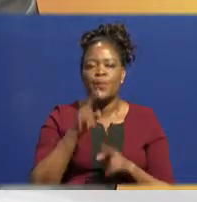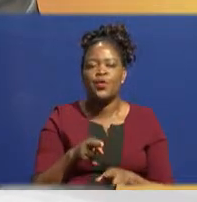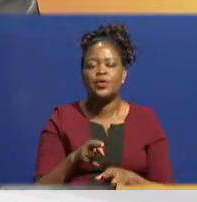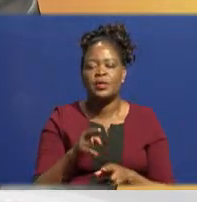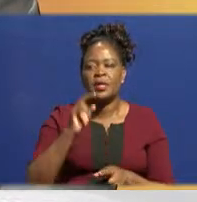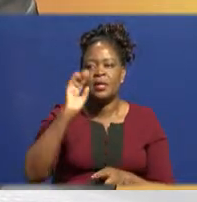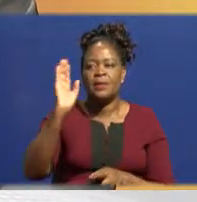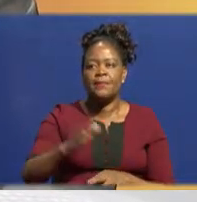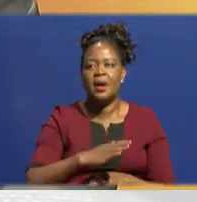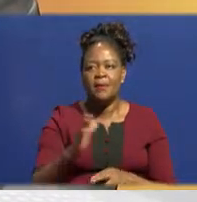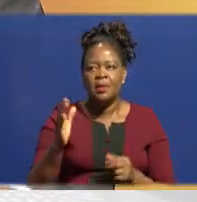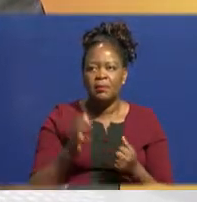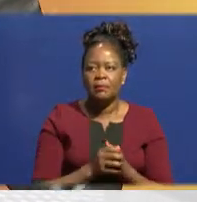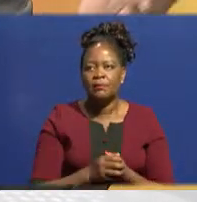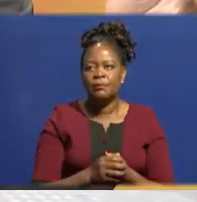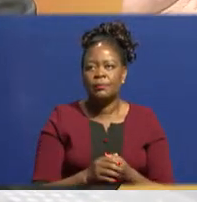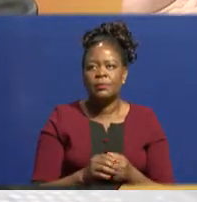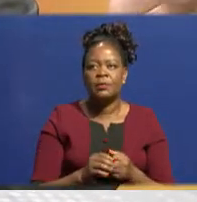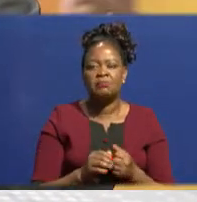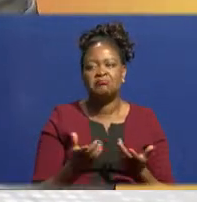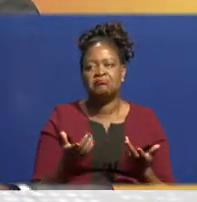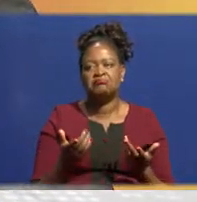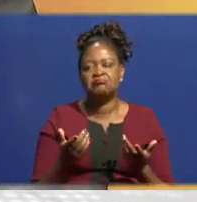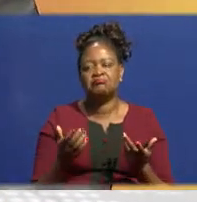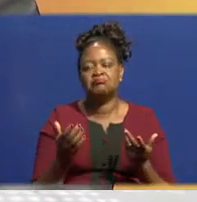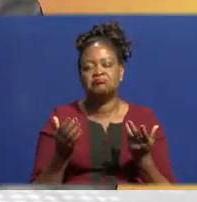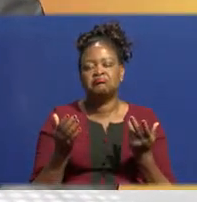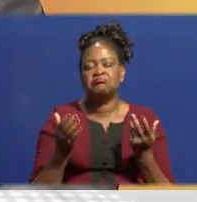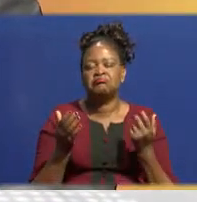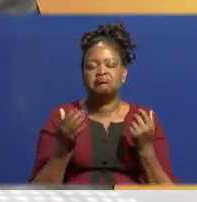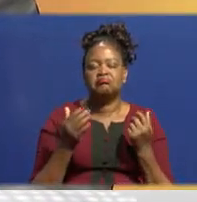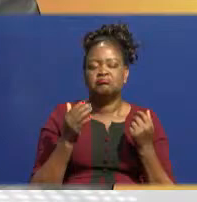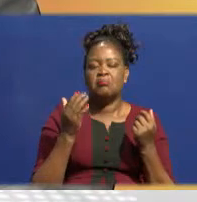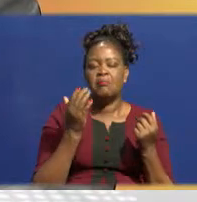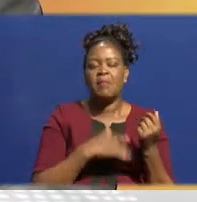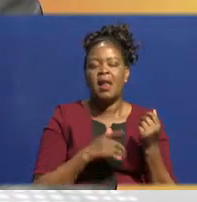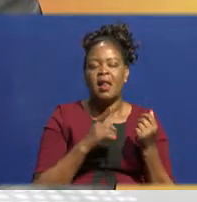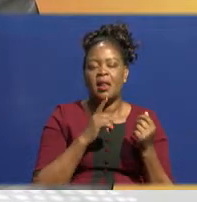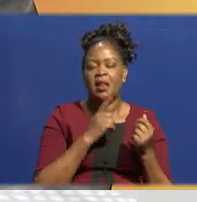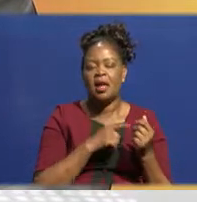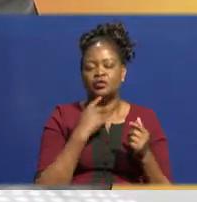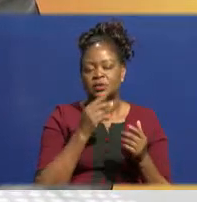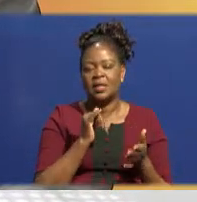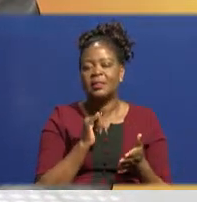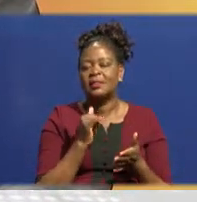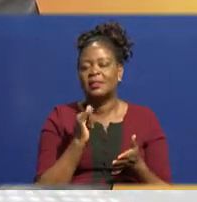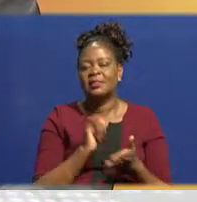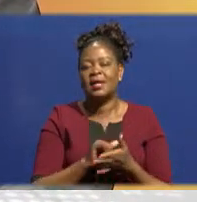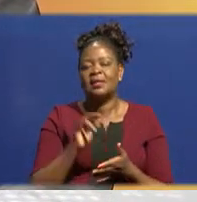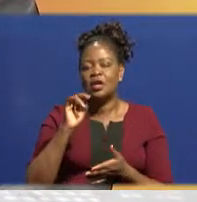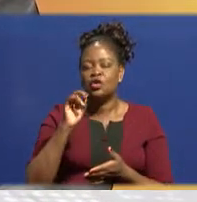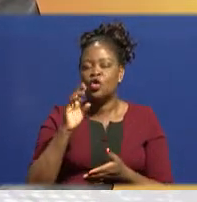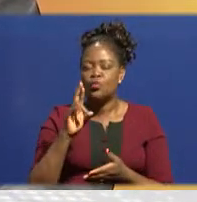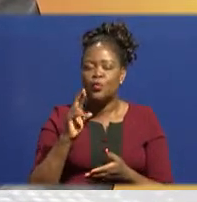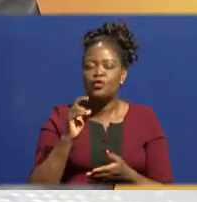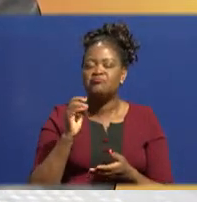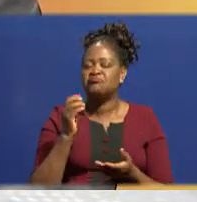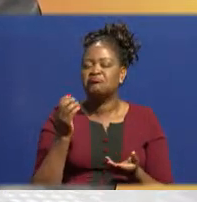House. It is very unfortunate to say that the NADCO report is going nowhere. You will